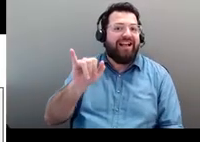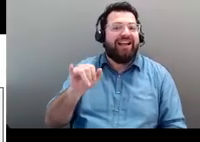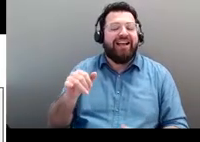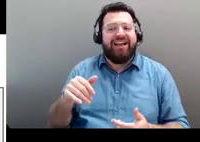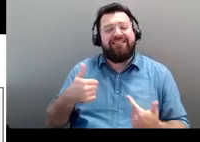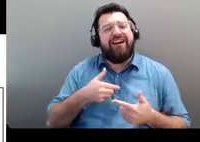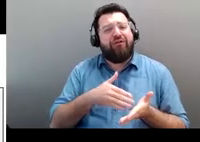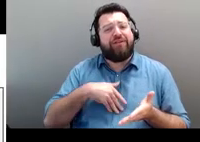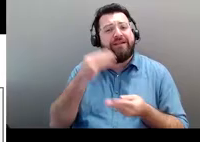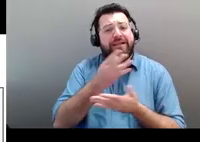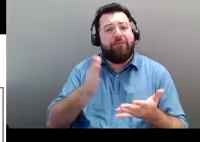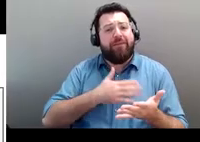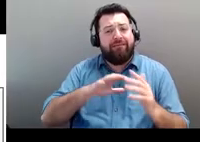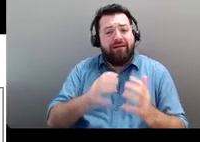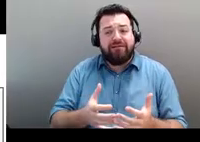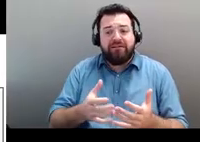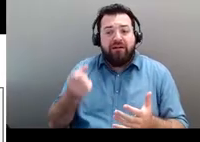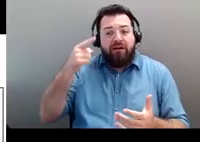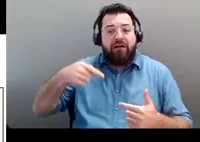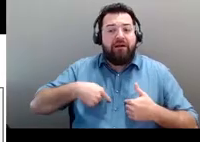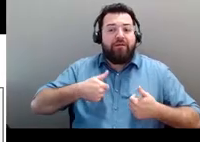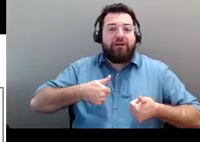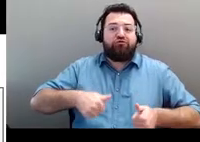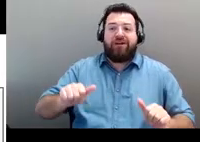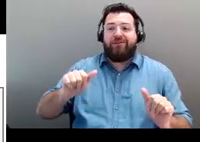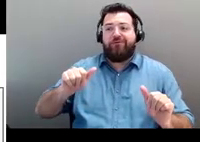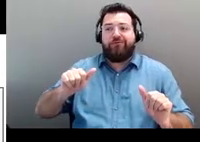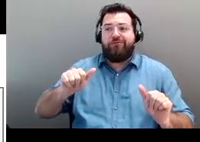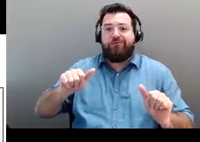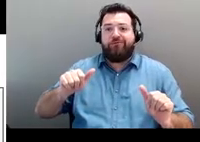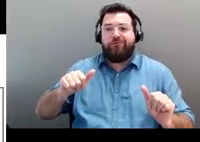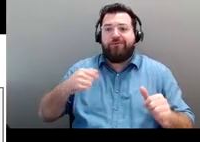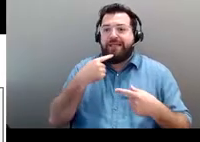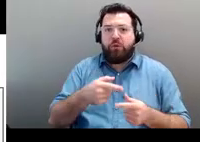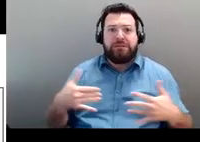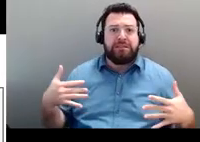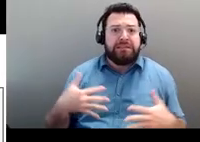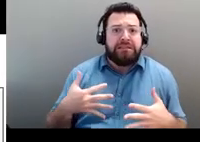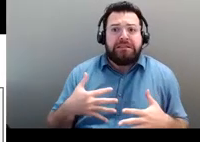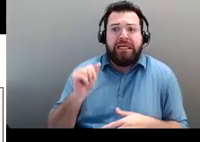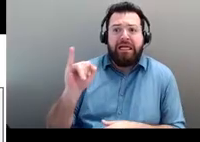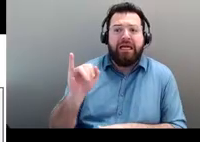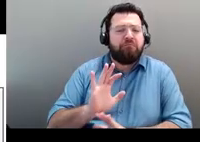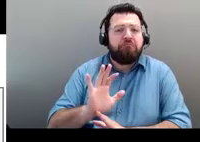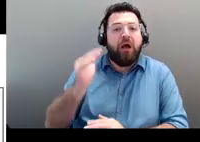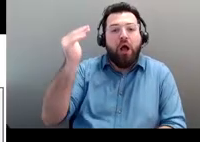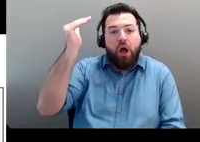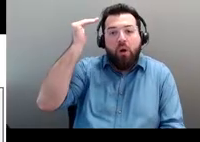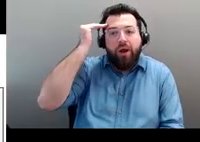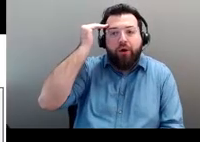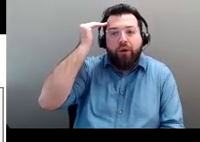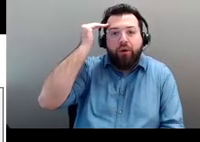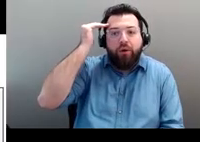this. This is not to be scared of AI, but simply just to be aware and to get the full